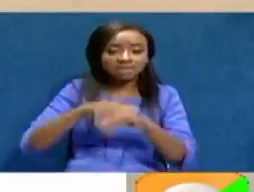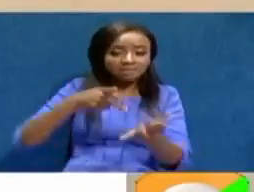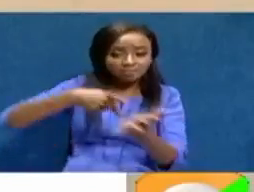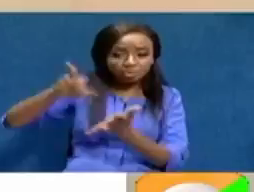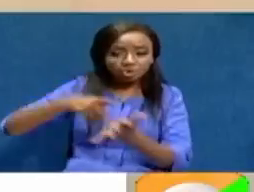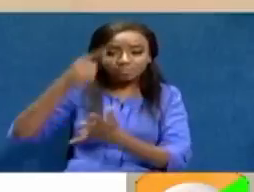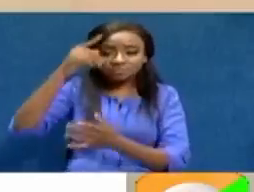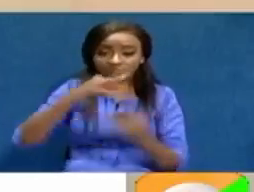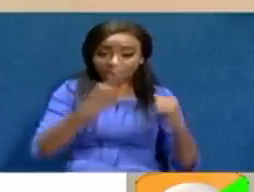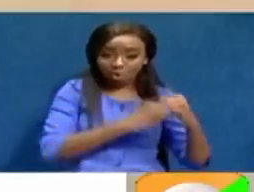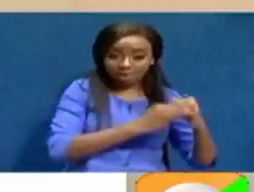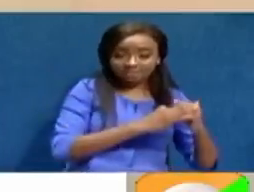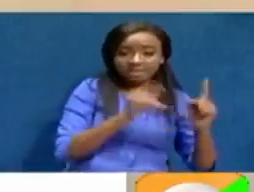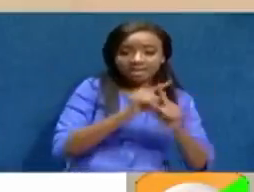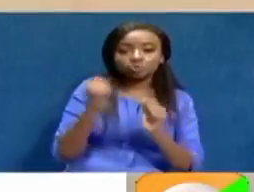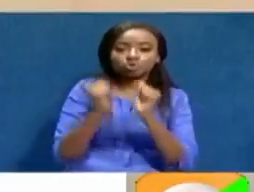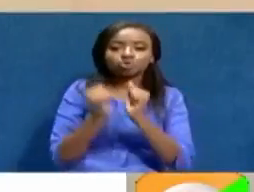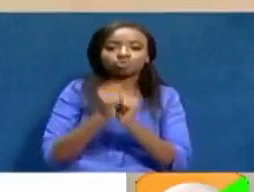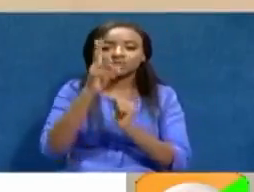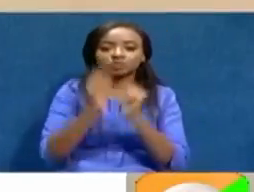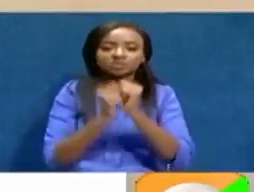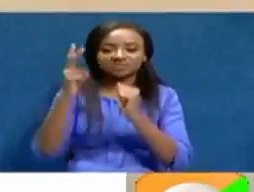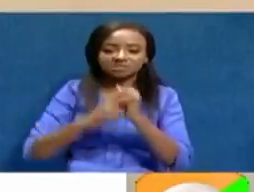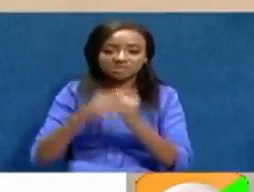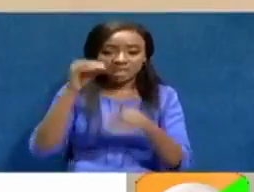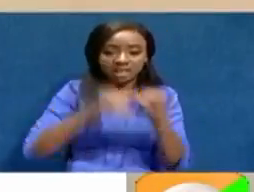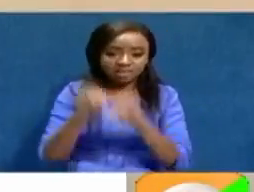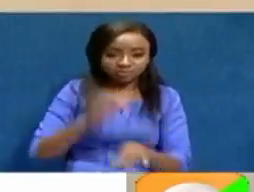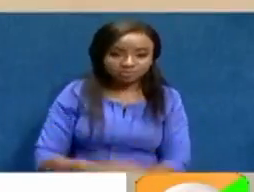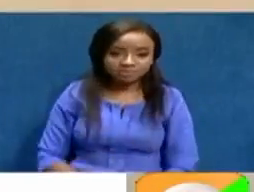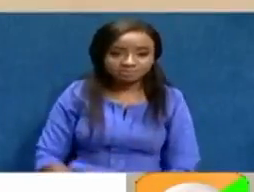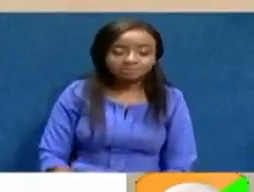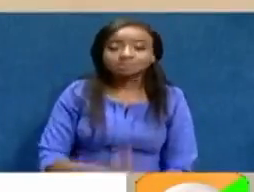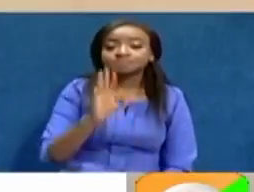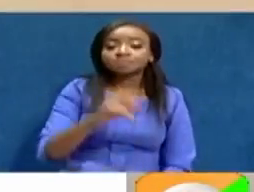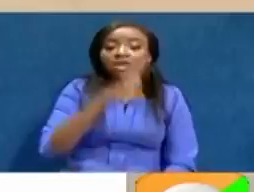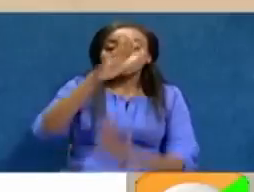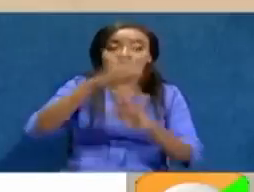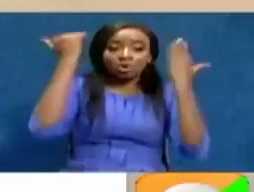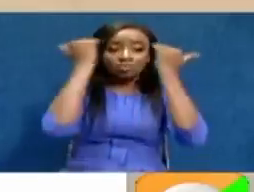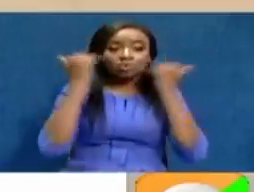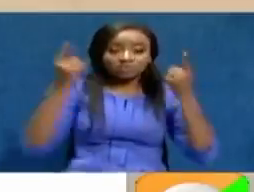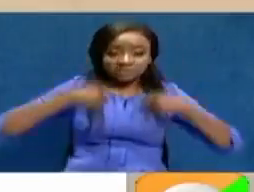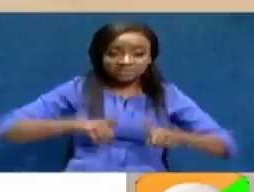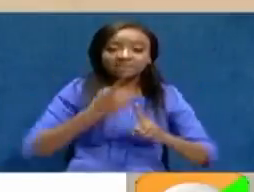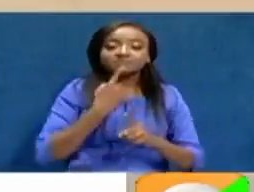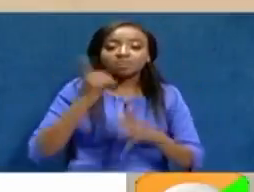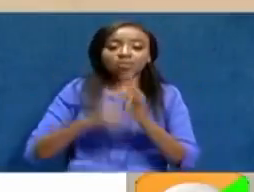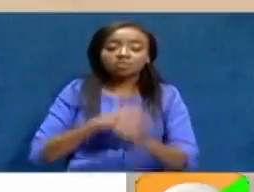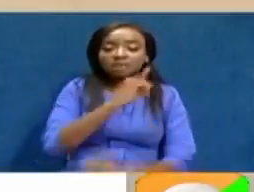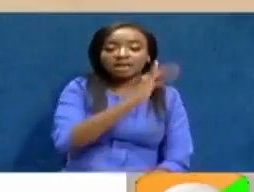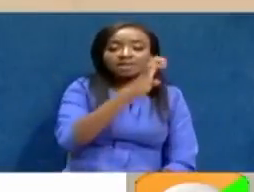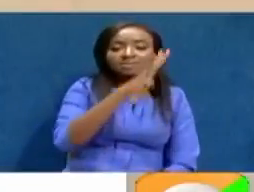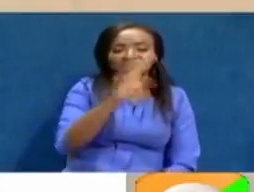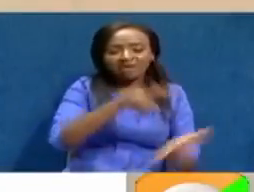materials for both the August and October 2017 elections. The Supreme Court verdict itself accused the IEBC